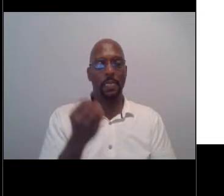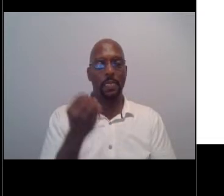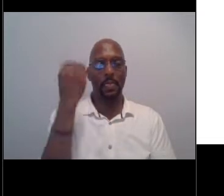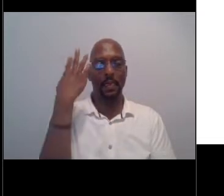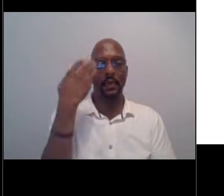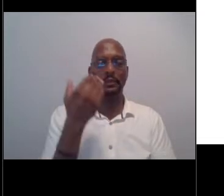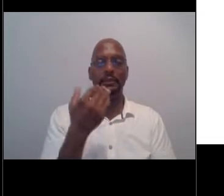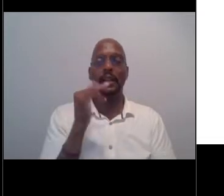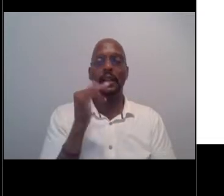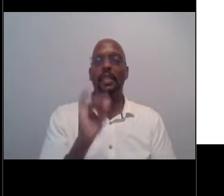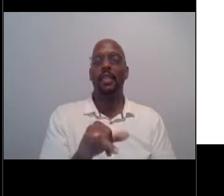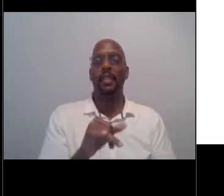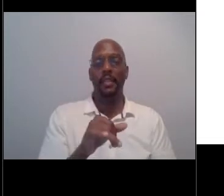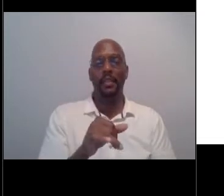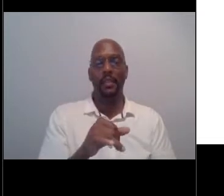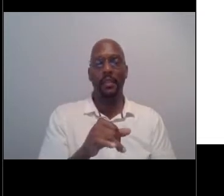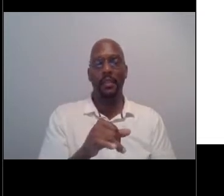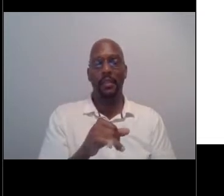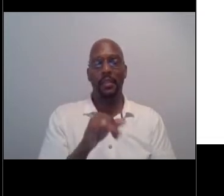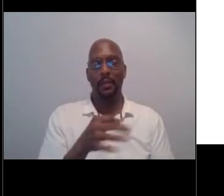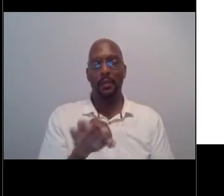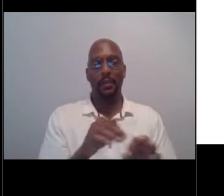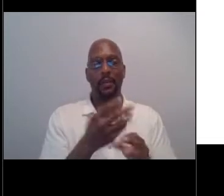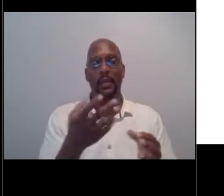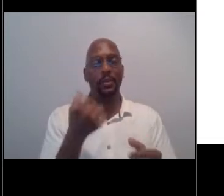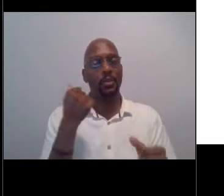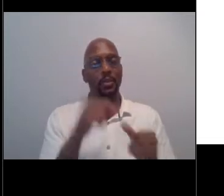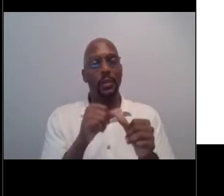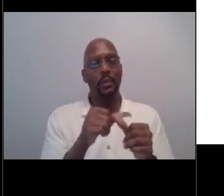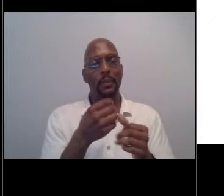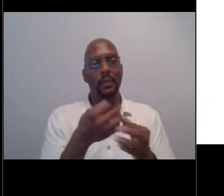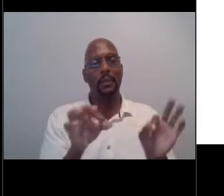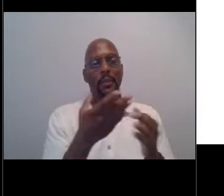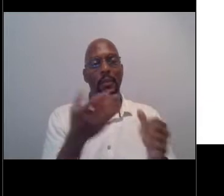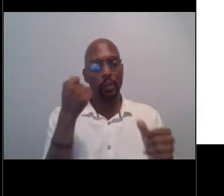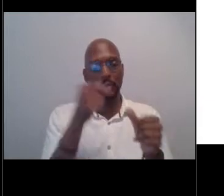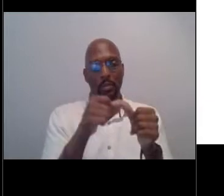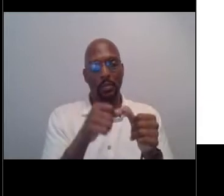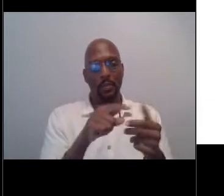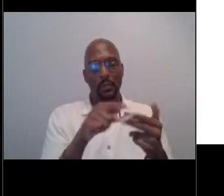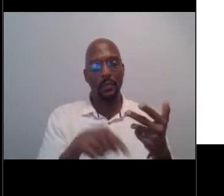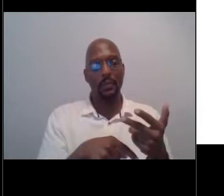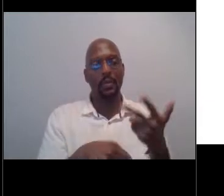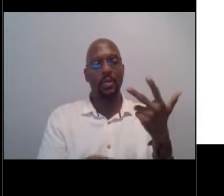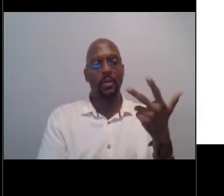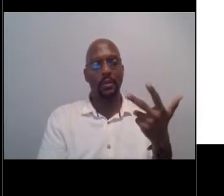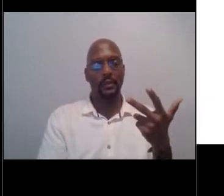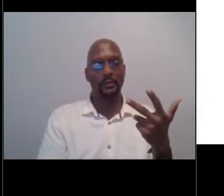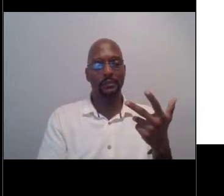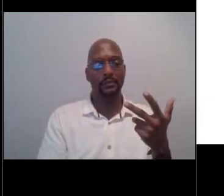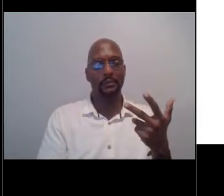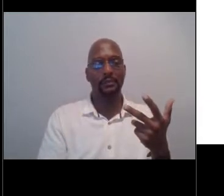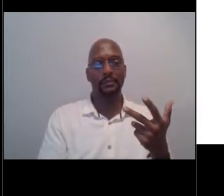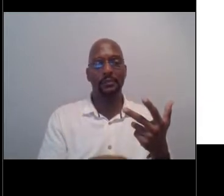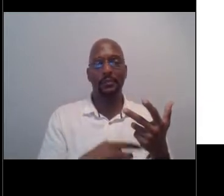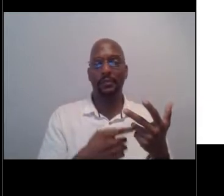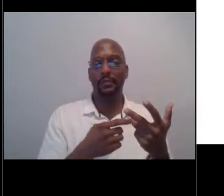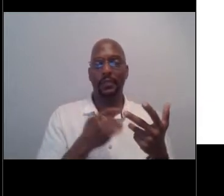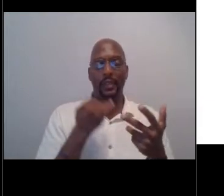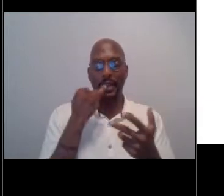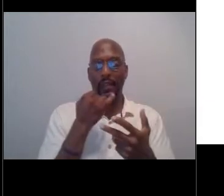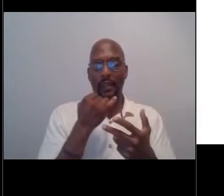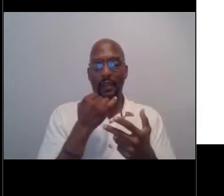The pilot's seeking to understand 3 key aspects. We're looking to understand whether prioritizing